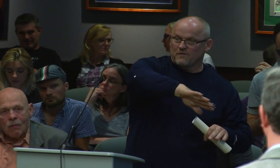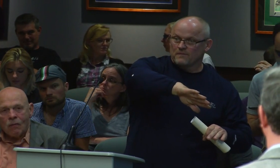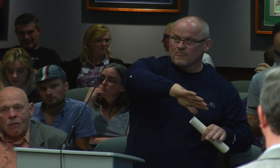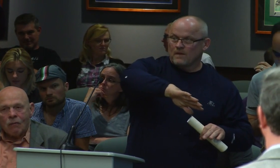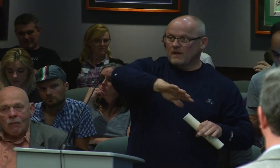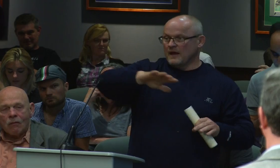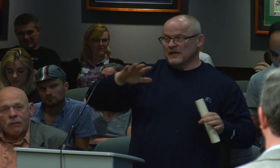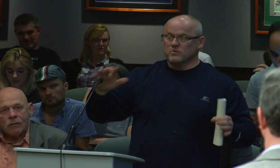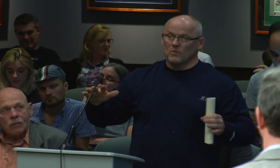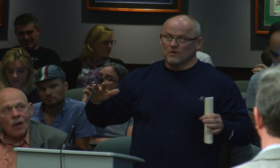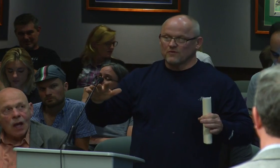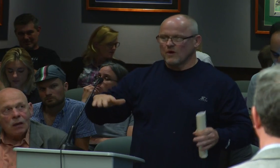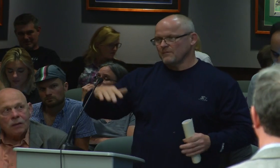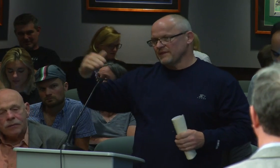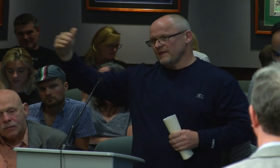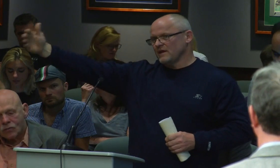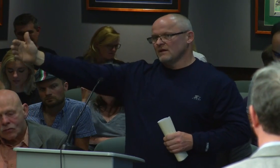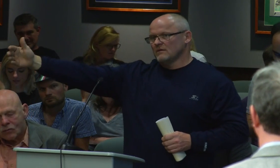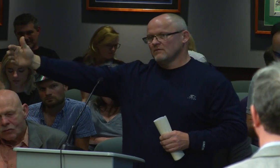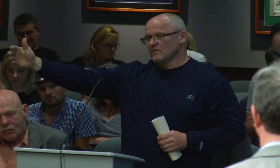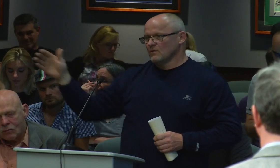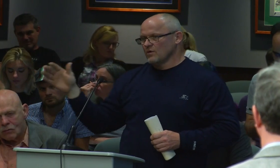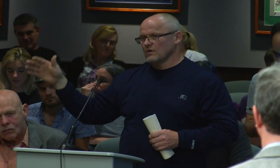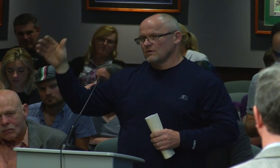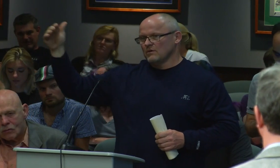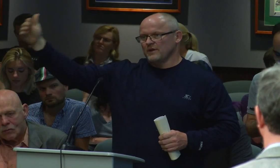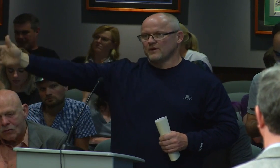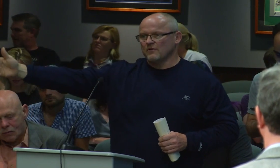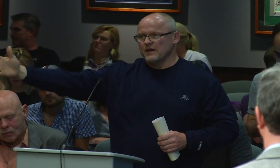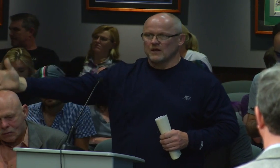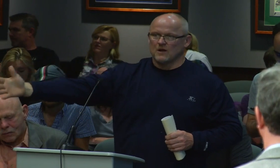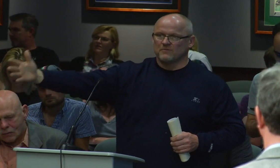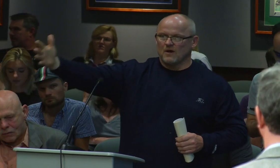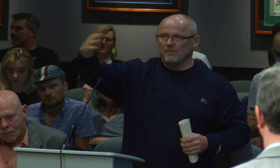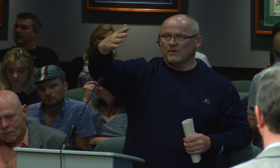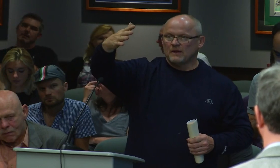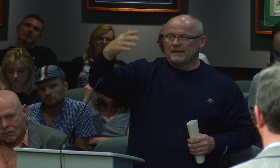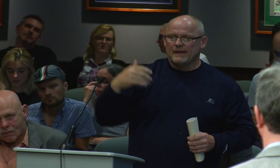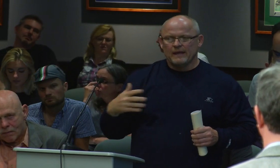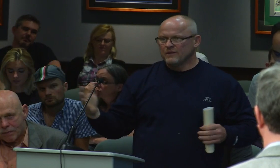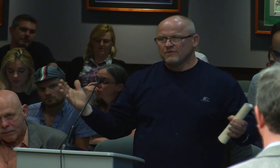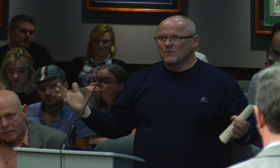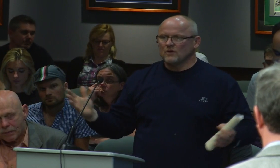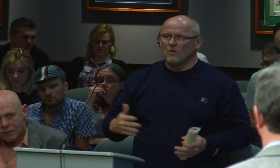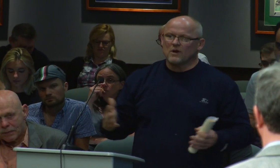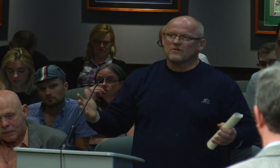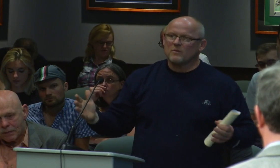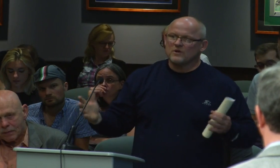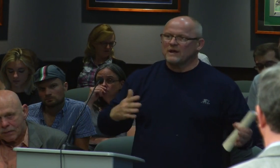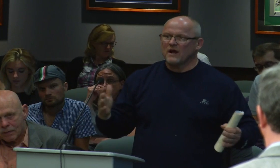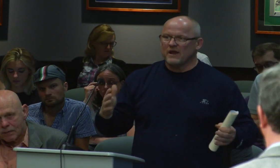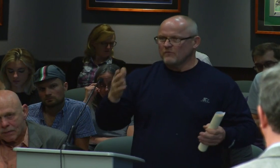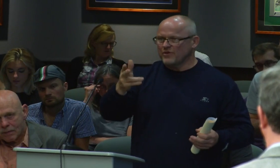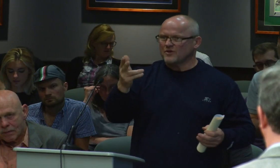curve, and that's where the water starts. But then the water in the creek comes up, and what else can we